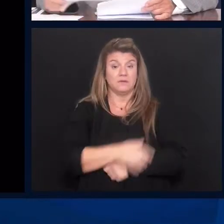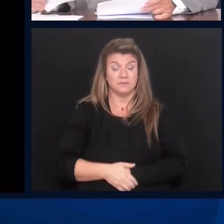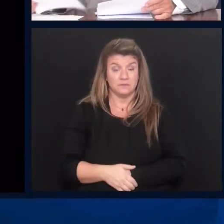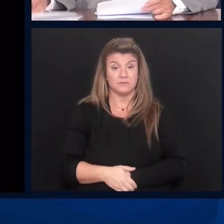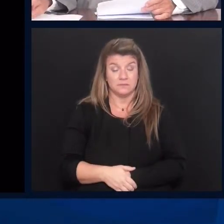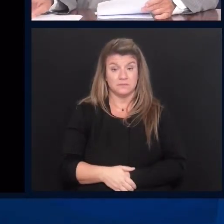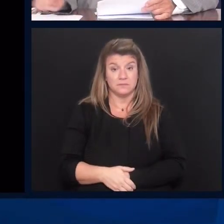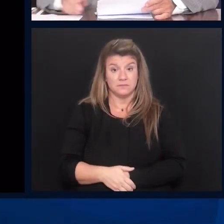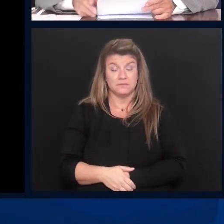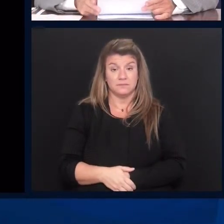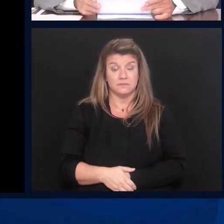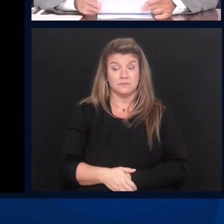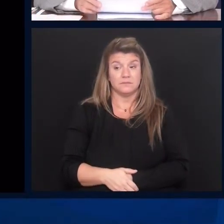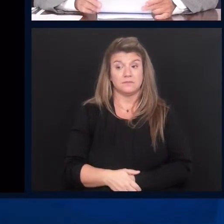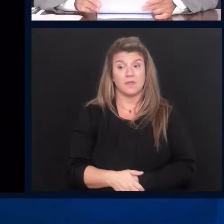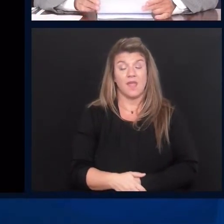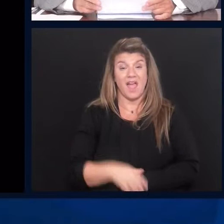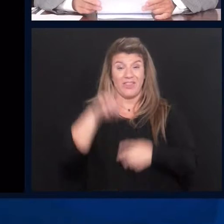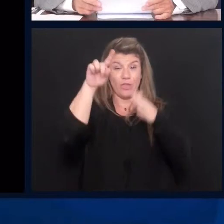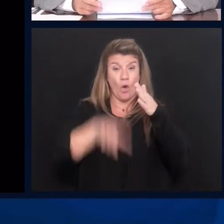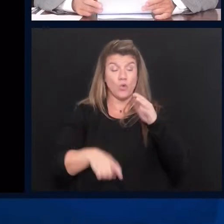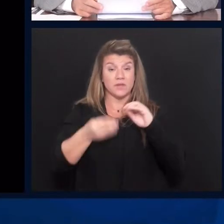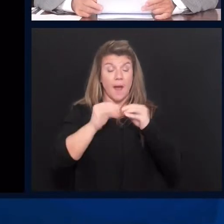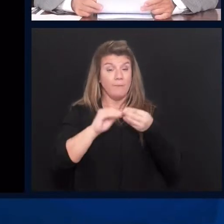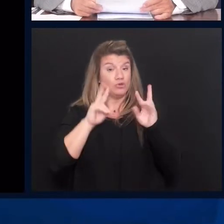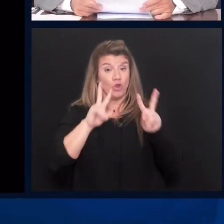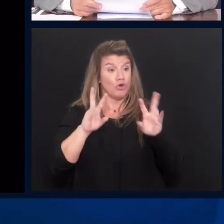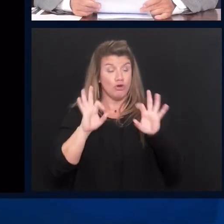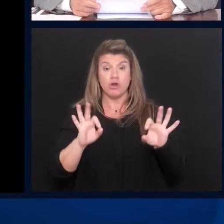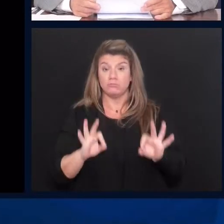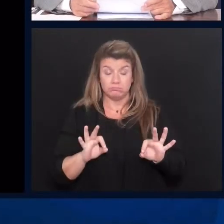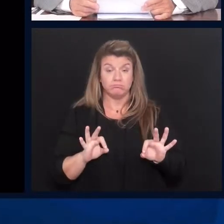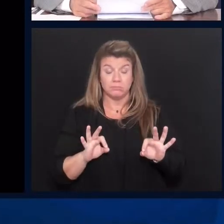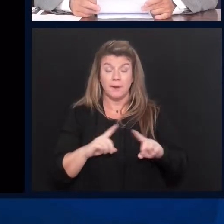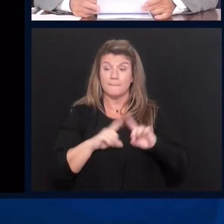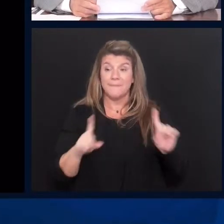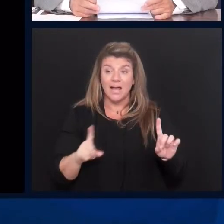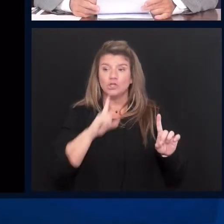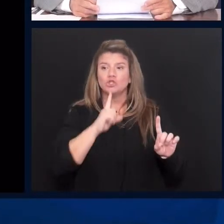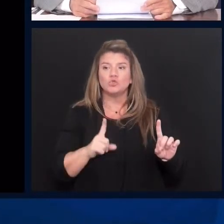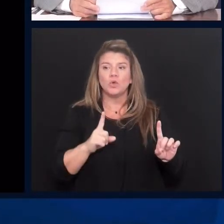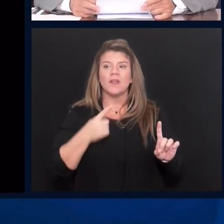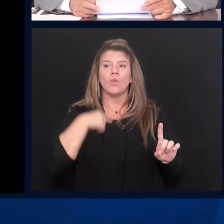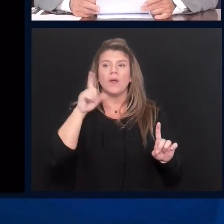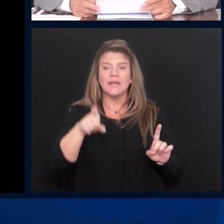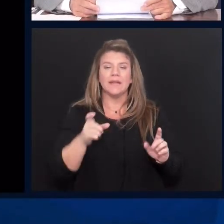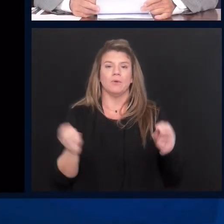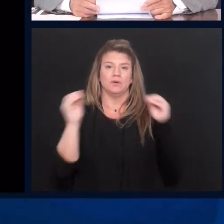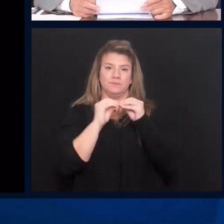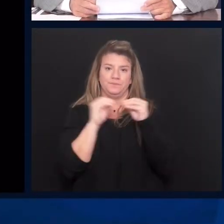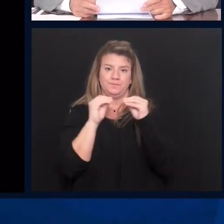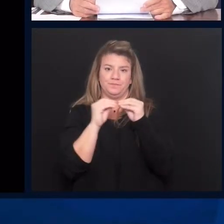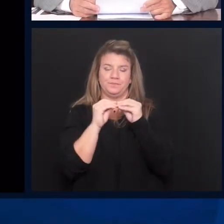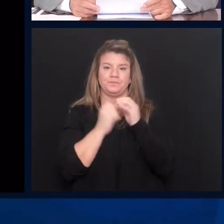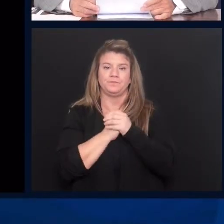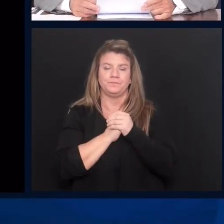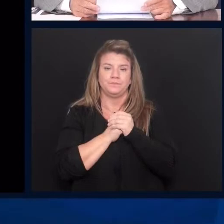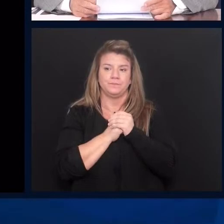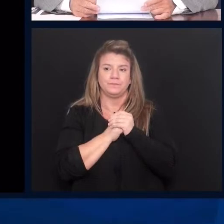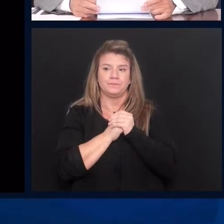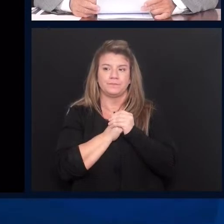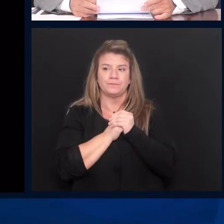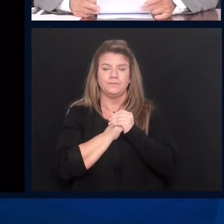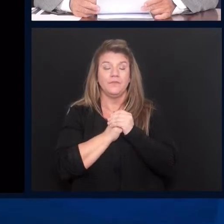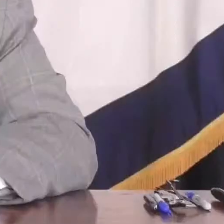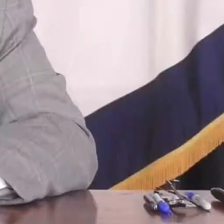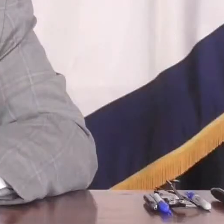And all those numbers look halfway decent, but truly we just need to do better. We'll be out on the road